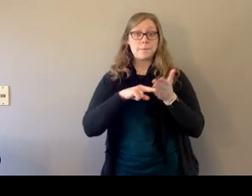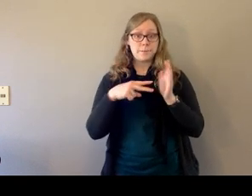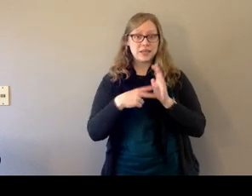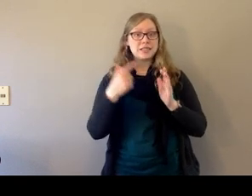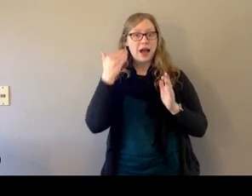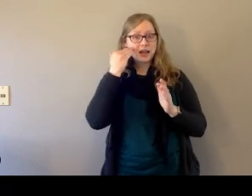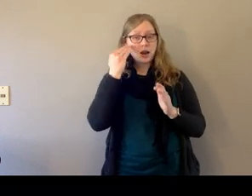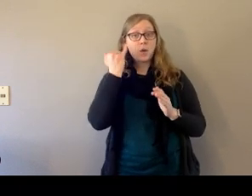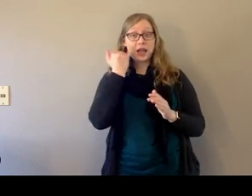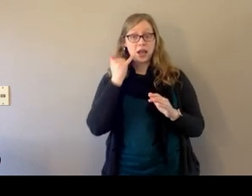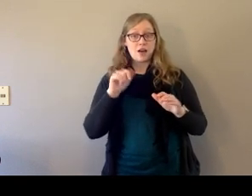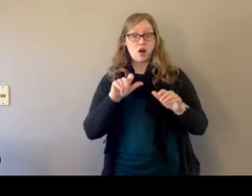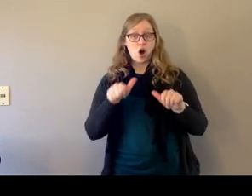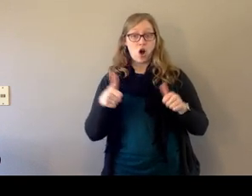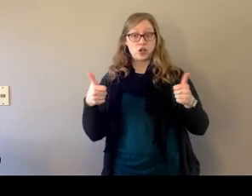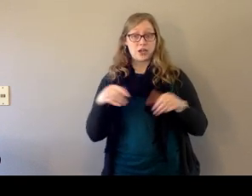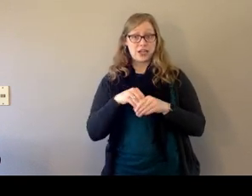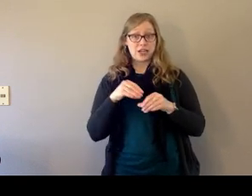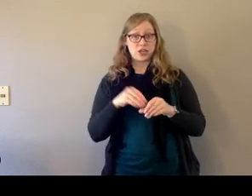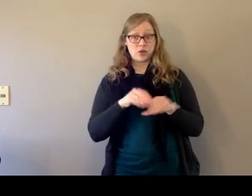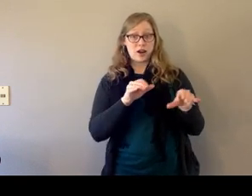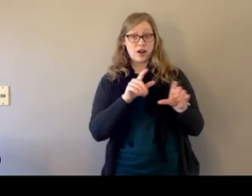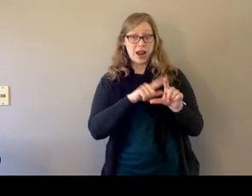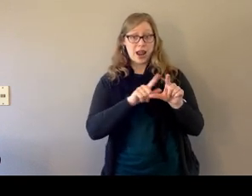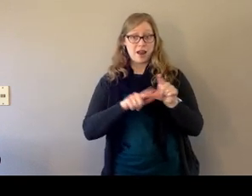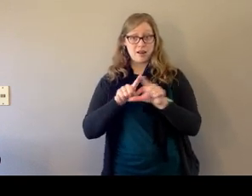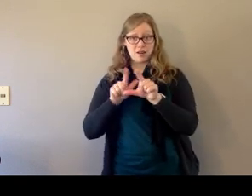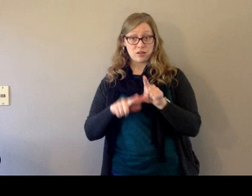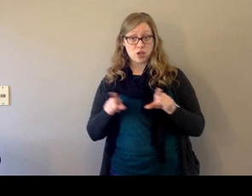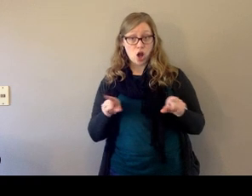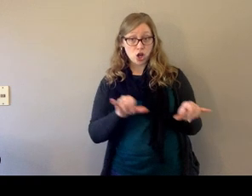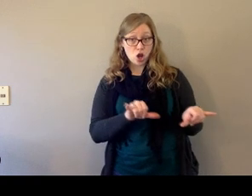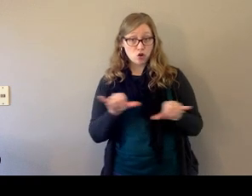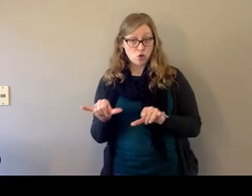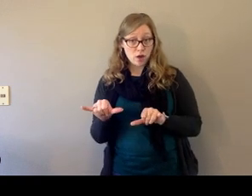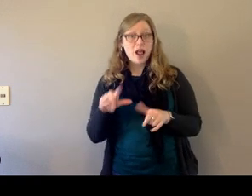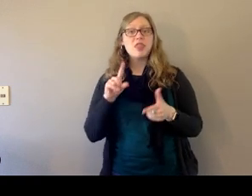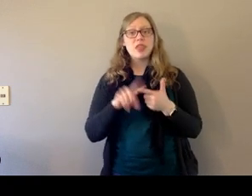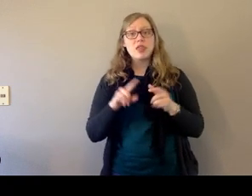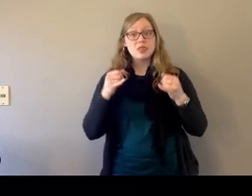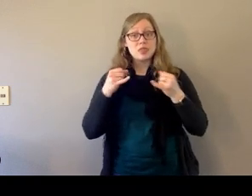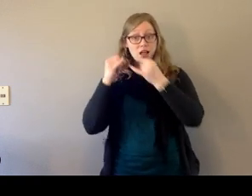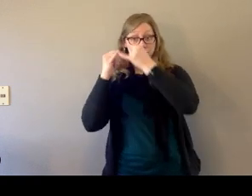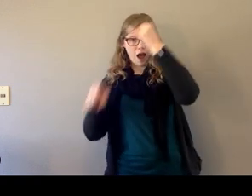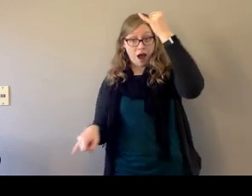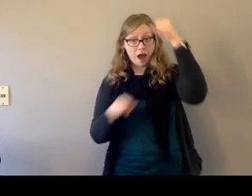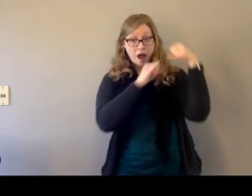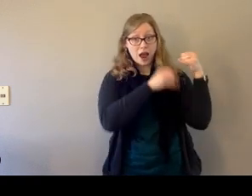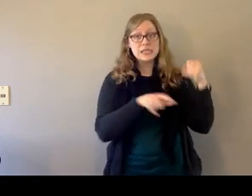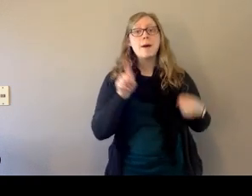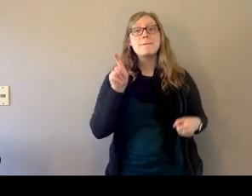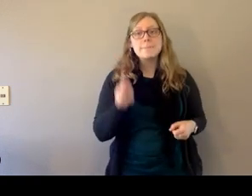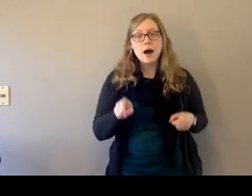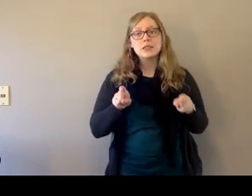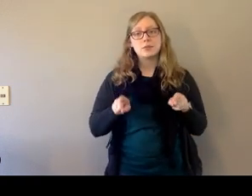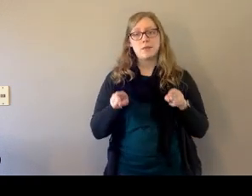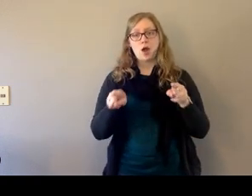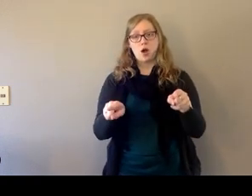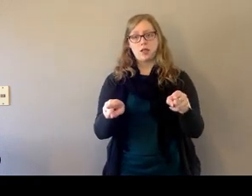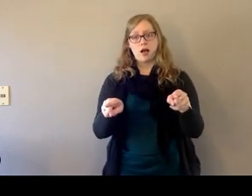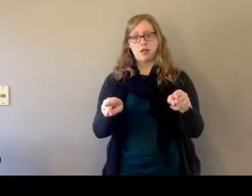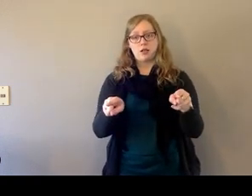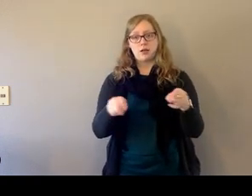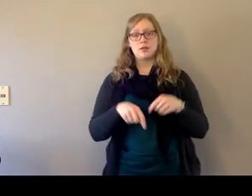two lines have to be parallel. And so I'm going to mark them as being parallel. So this line is parallel to this